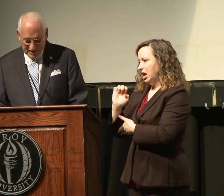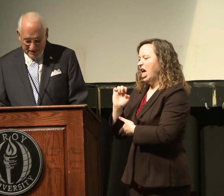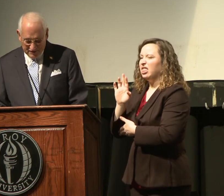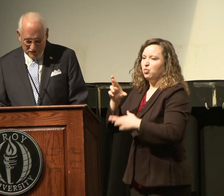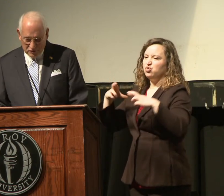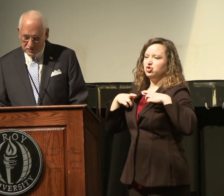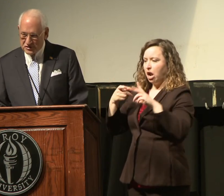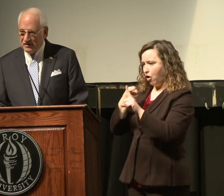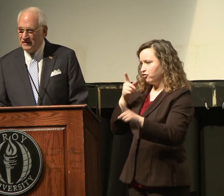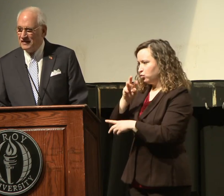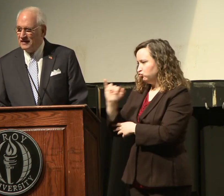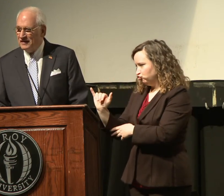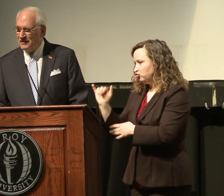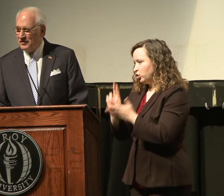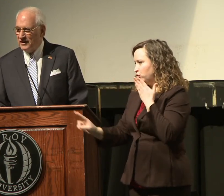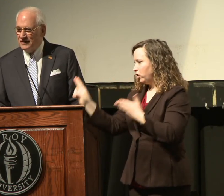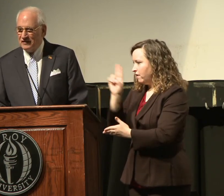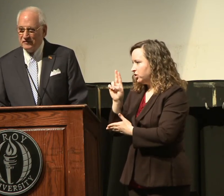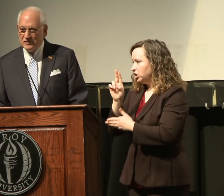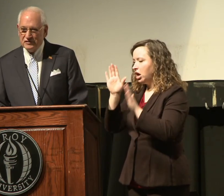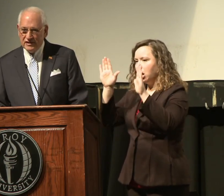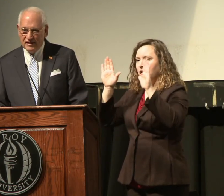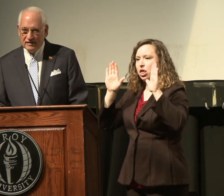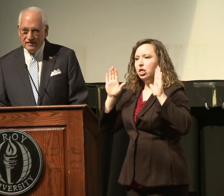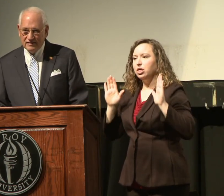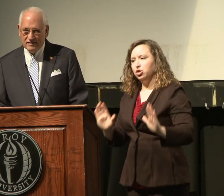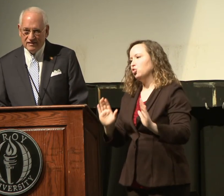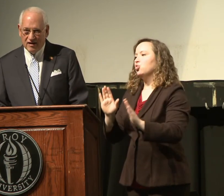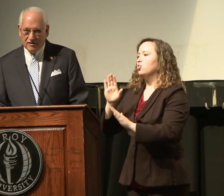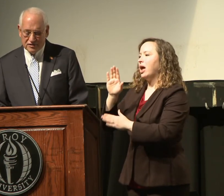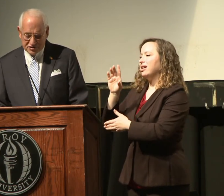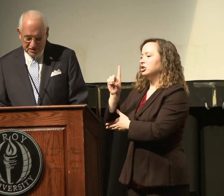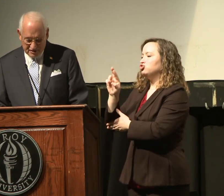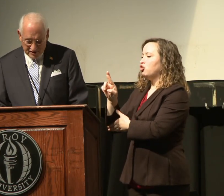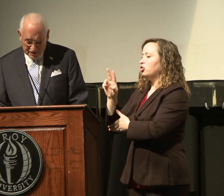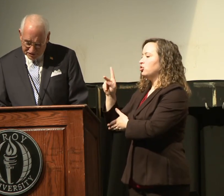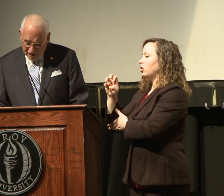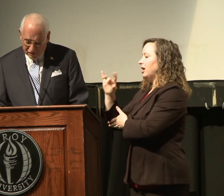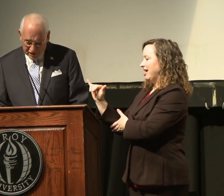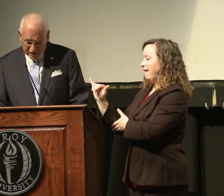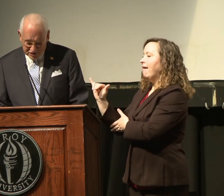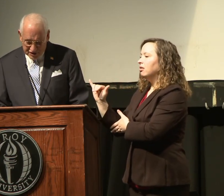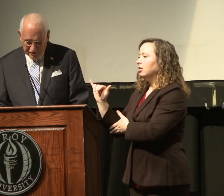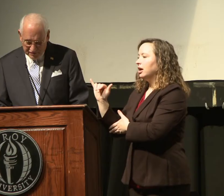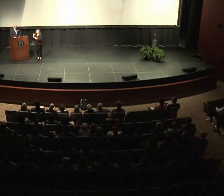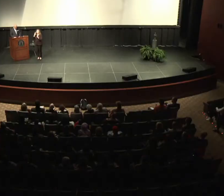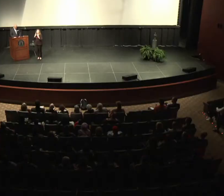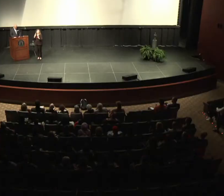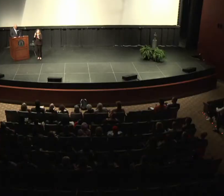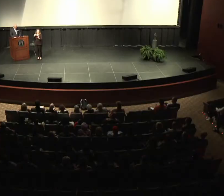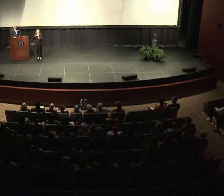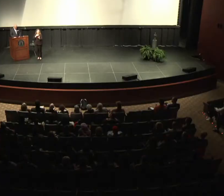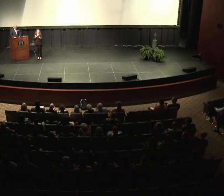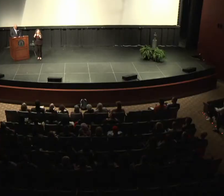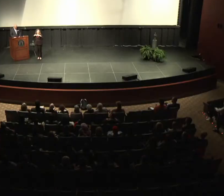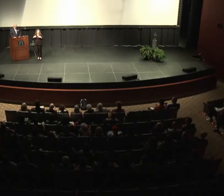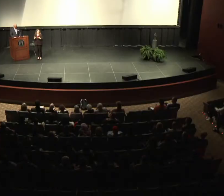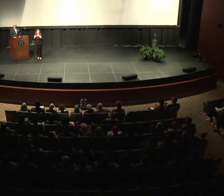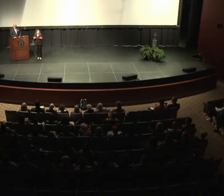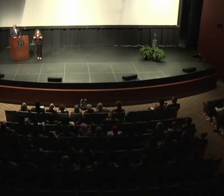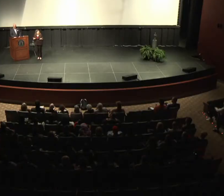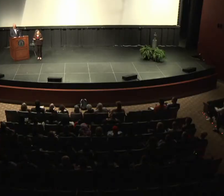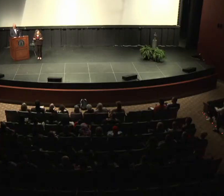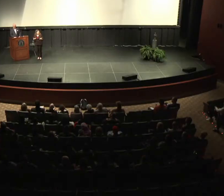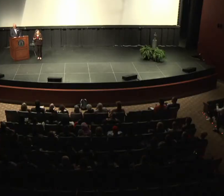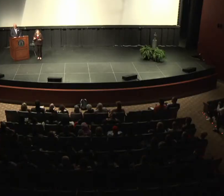and, of course, the great Dr. Phil Kelly honored us and is honoring us here this morning. So I